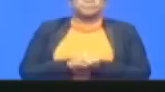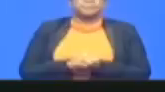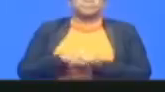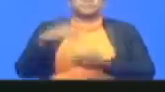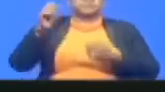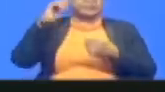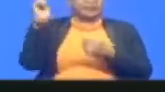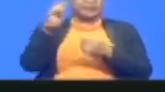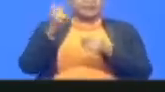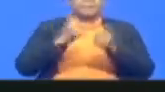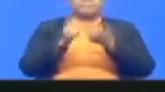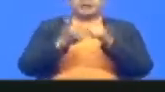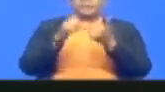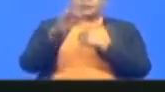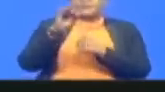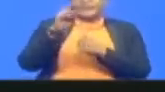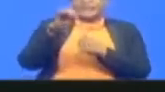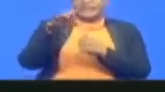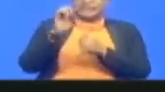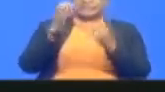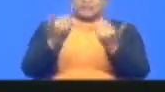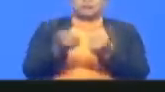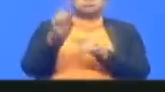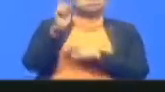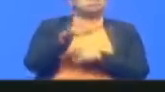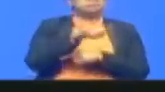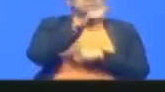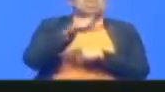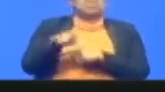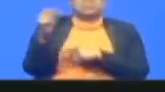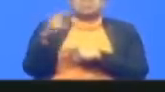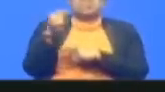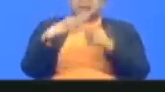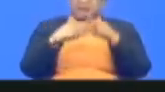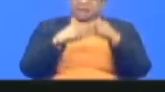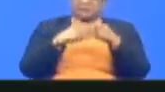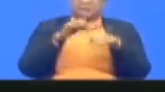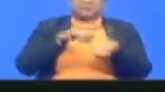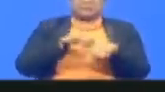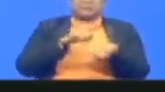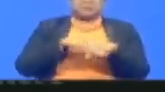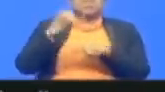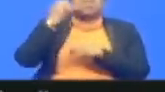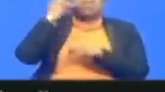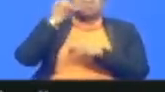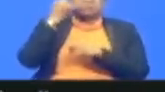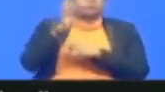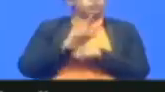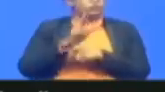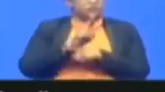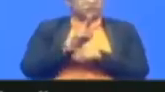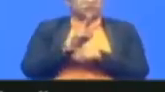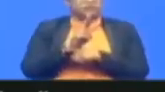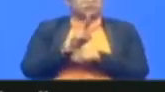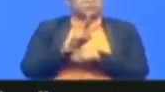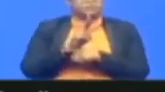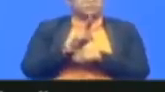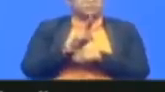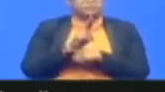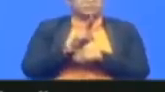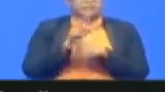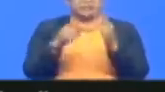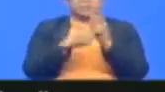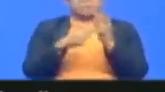Kenyan marathon runner Felix Kirwa has been banned for 9 months after testing positive for strychnine, a drug commonly known